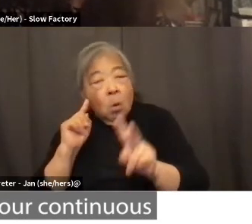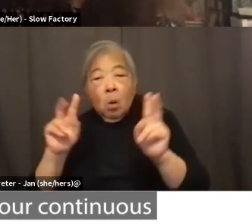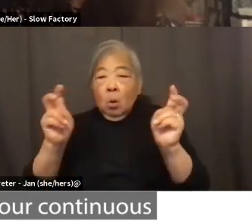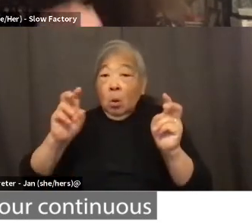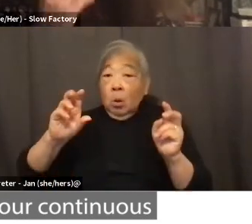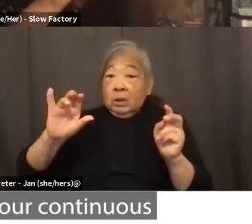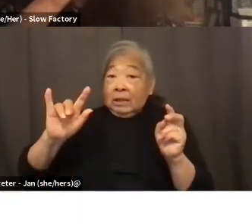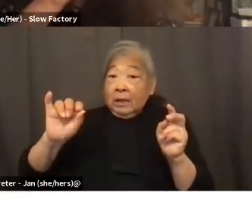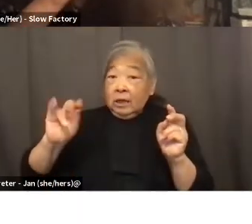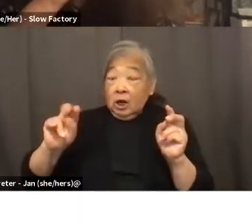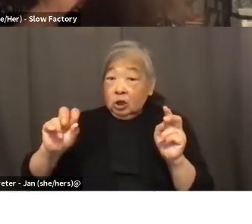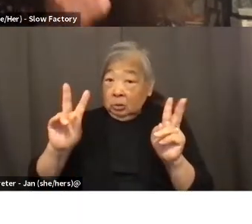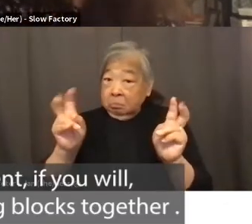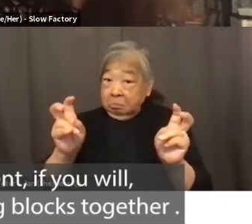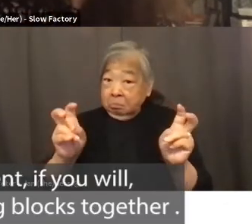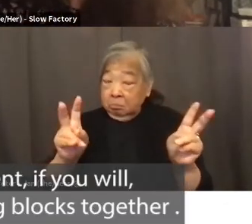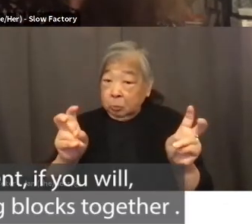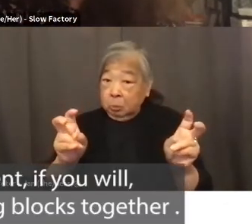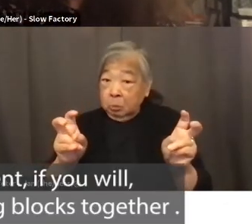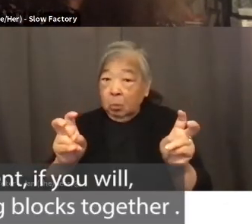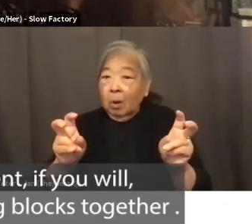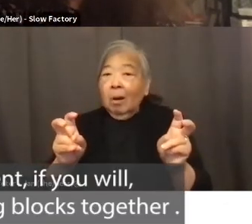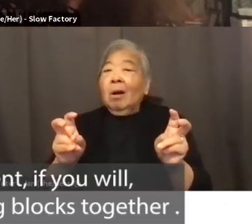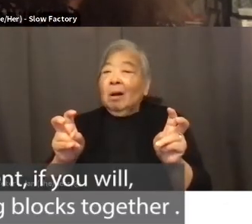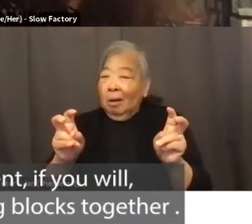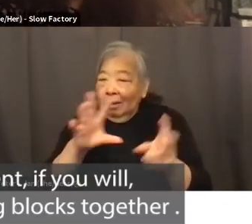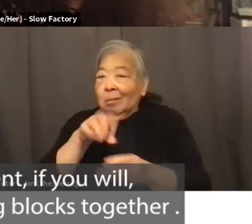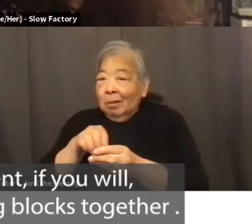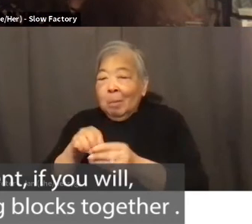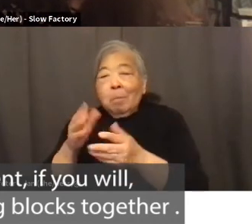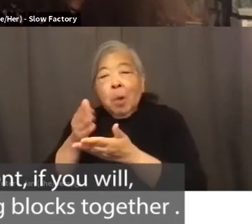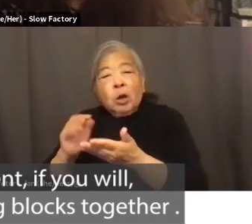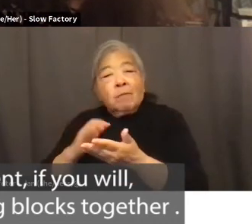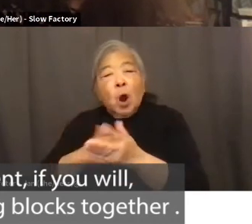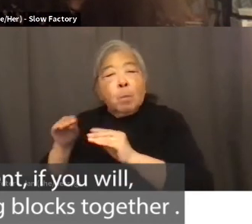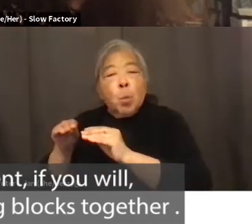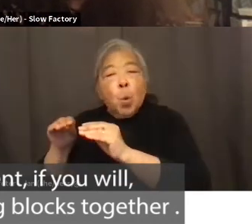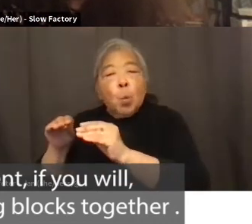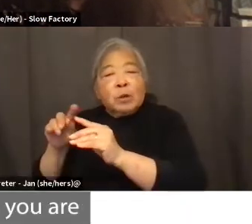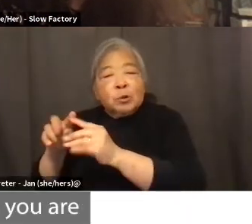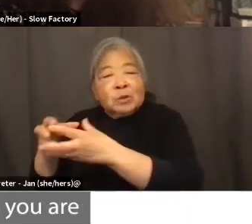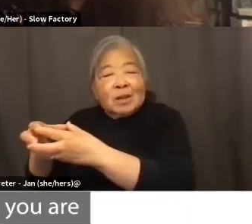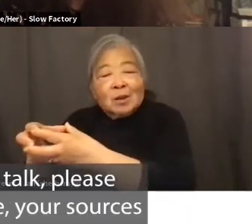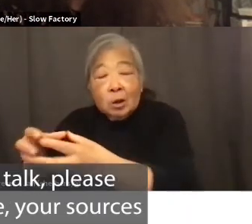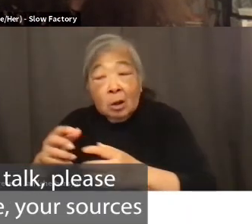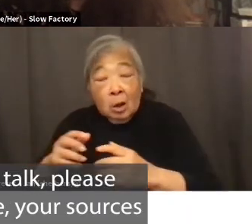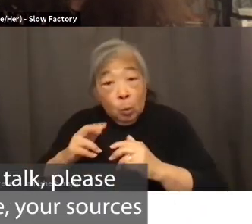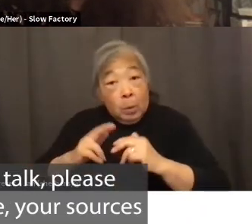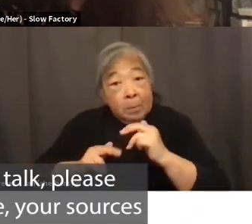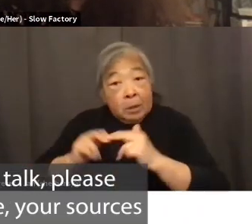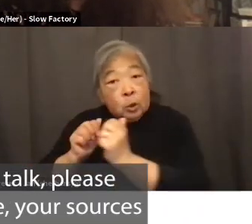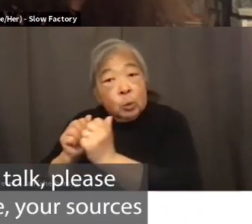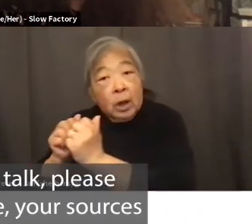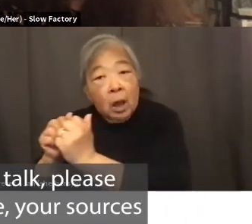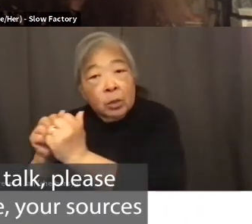our continuous solidarity movement, if you will, because we're building blocks together. And so when you are pulling from